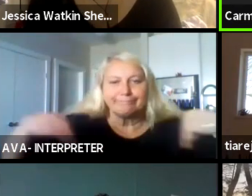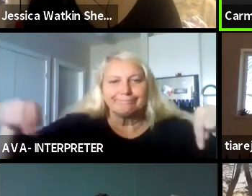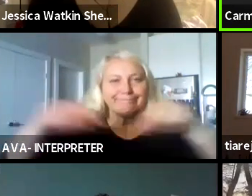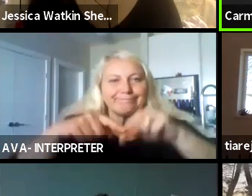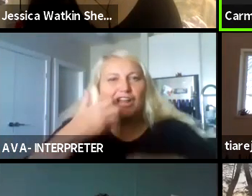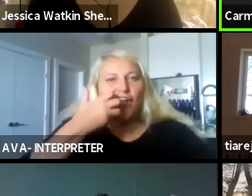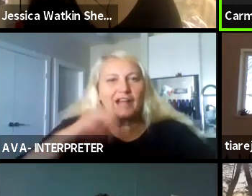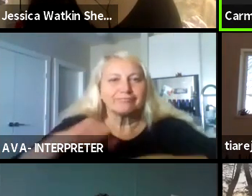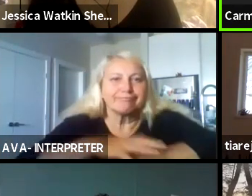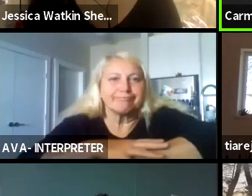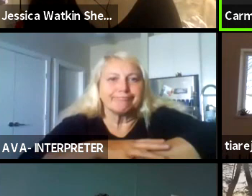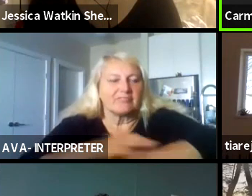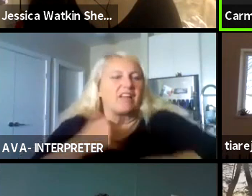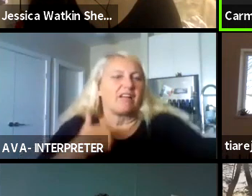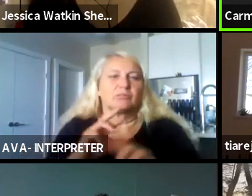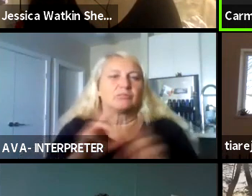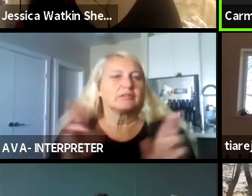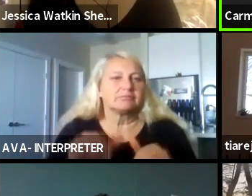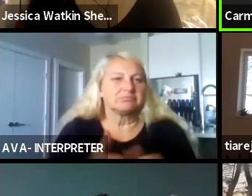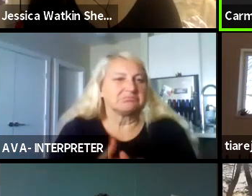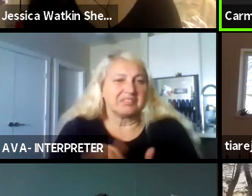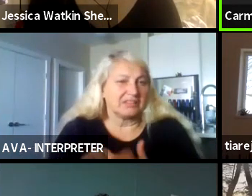So that's all good.